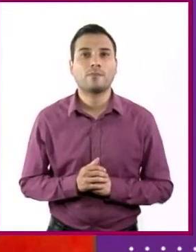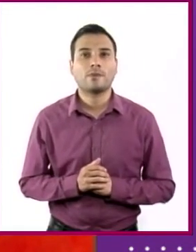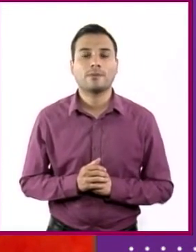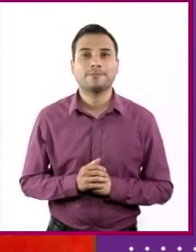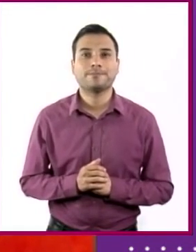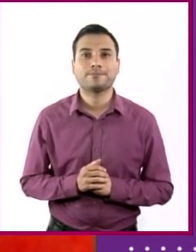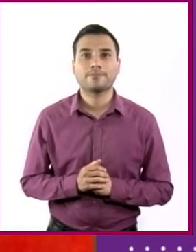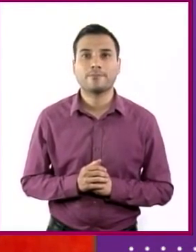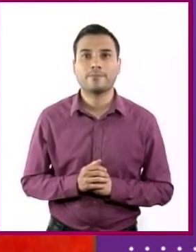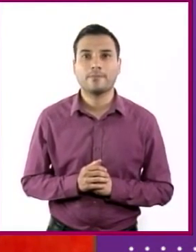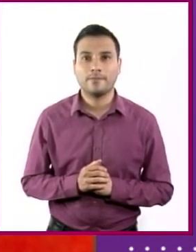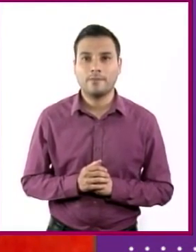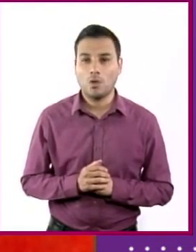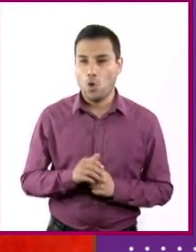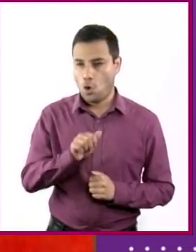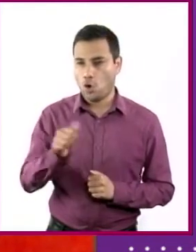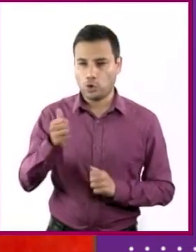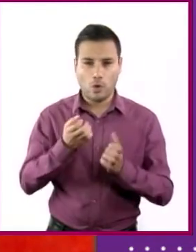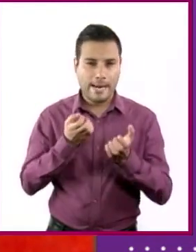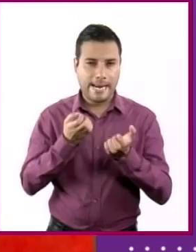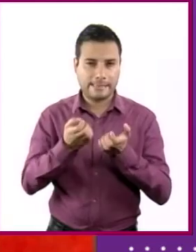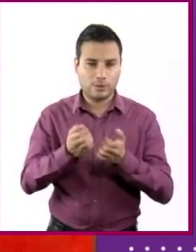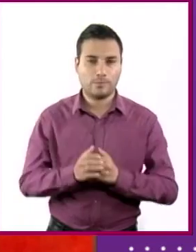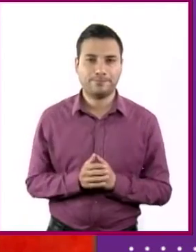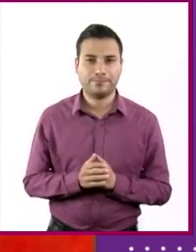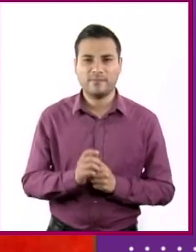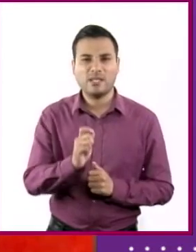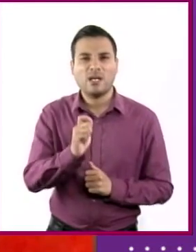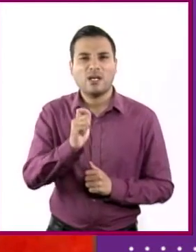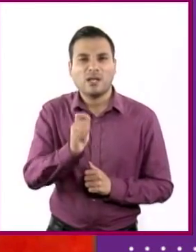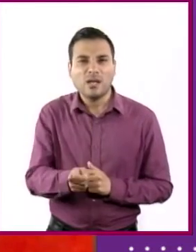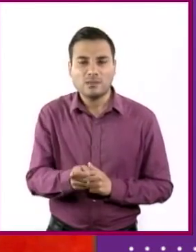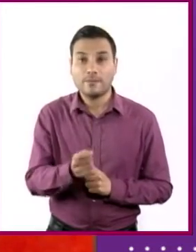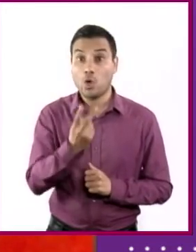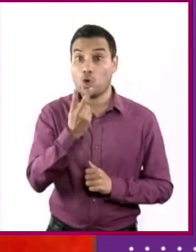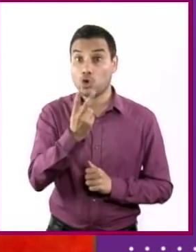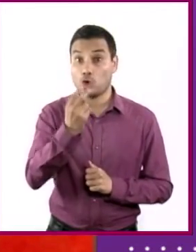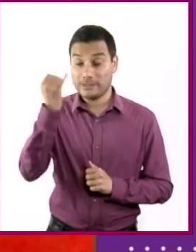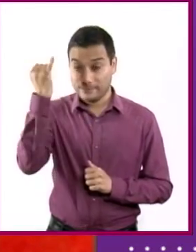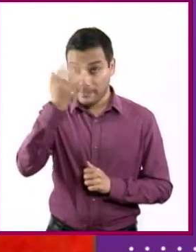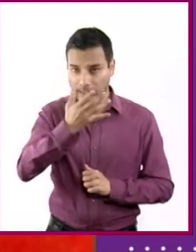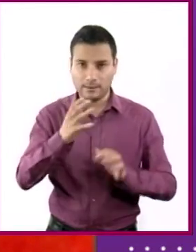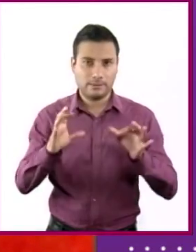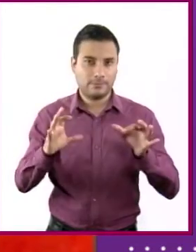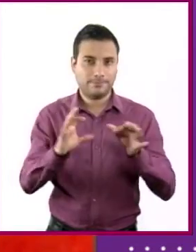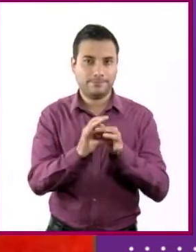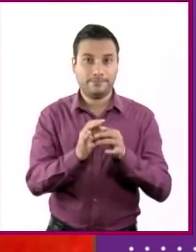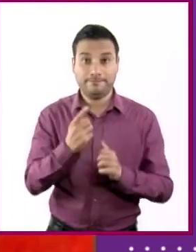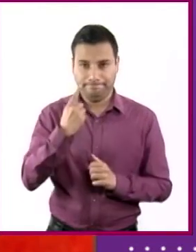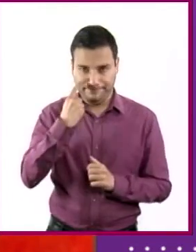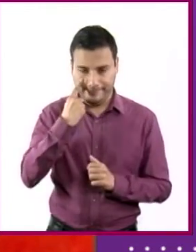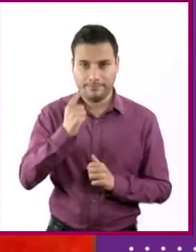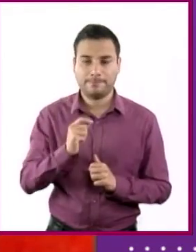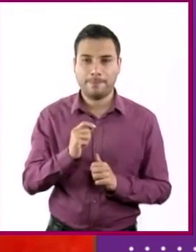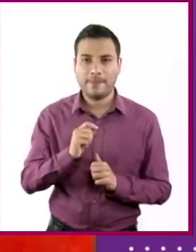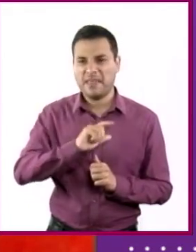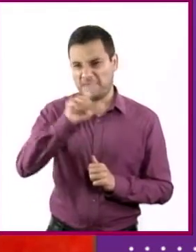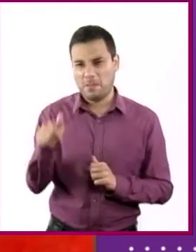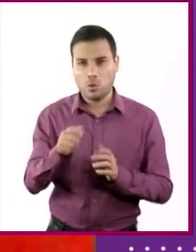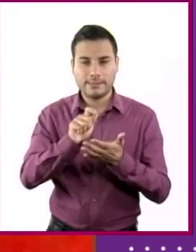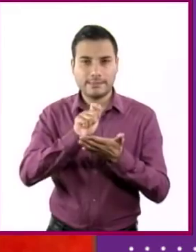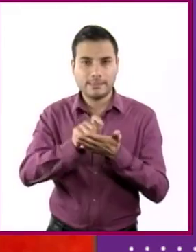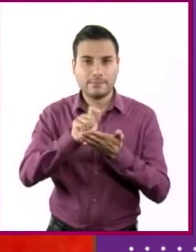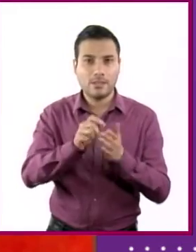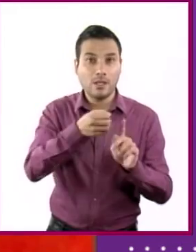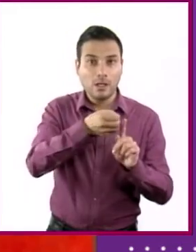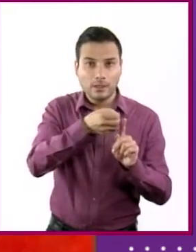En la siguiente parte del ejercicio, vamos a relacionar las dos imágenes que aparecerán en pantalla para crear enunciados usando